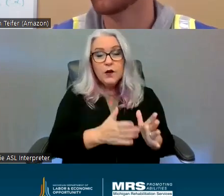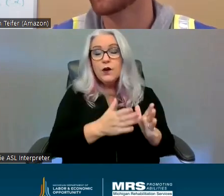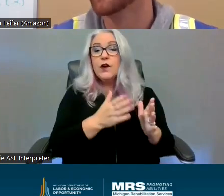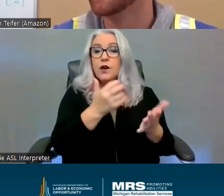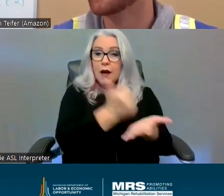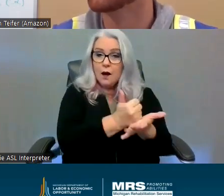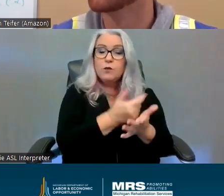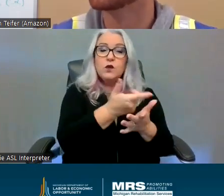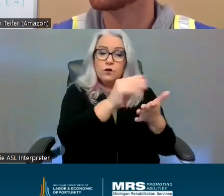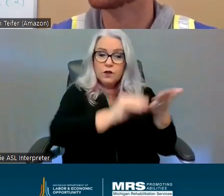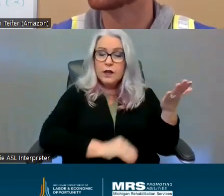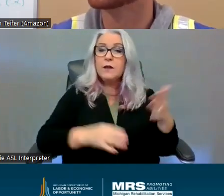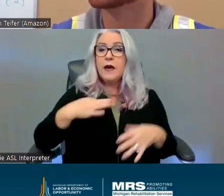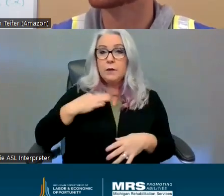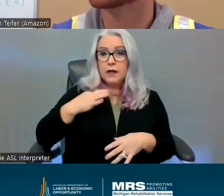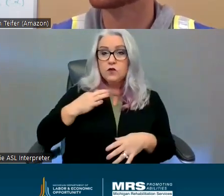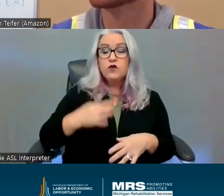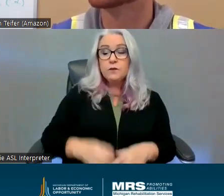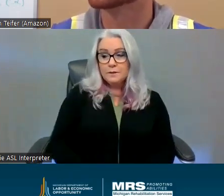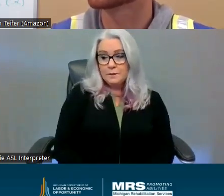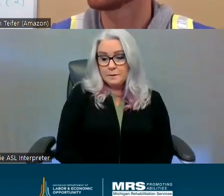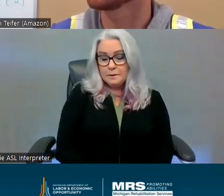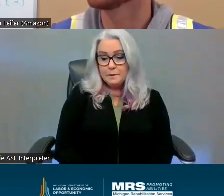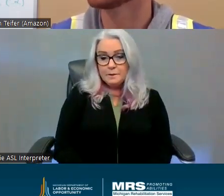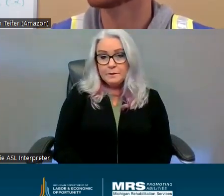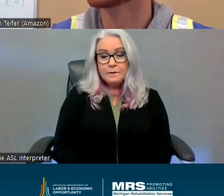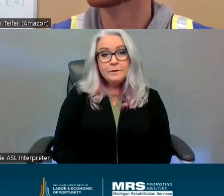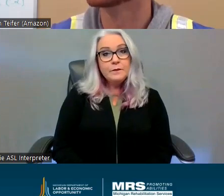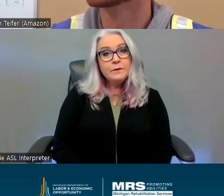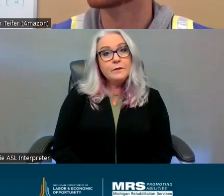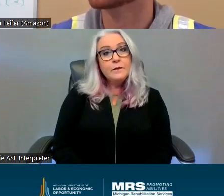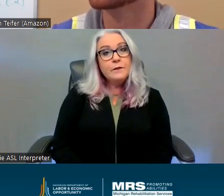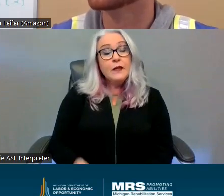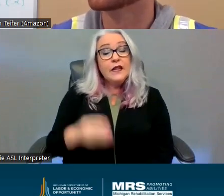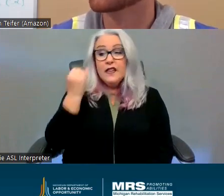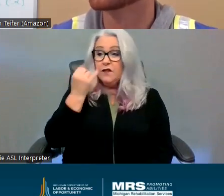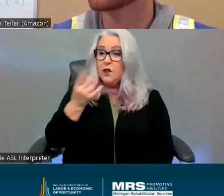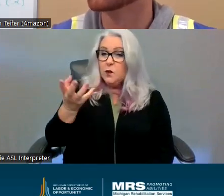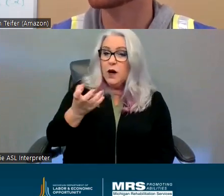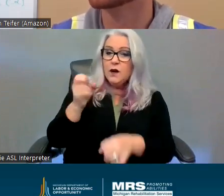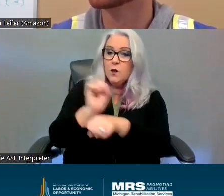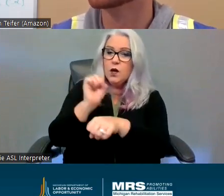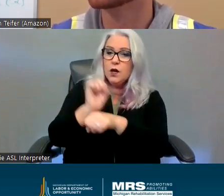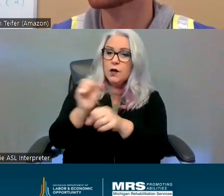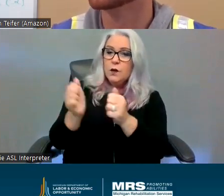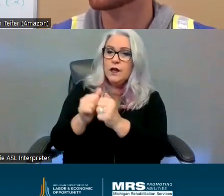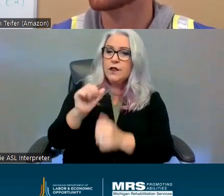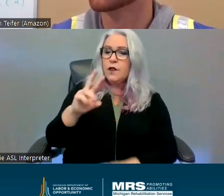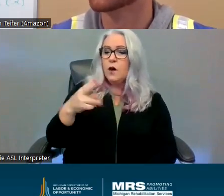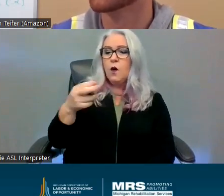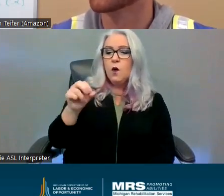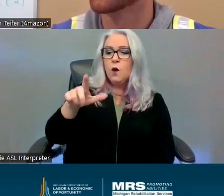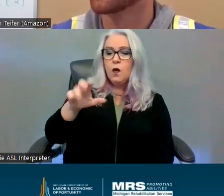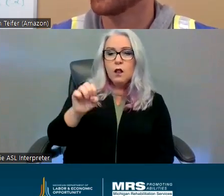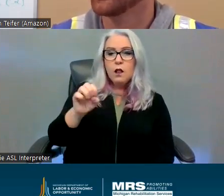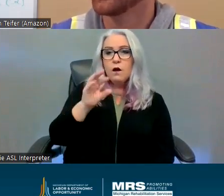site. Okay, thank you. And then if someone wants to work at Whole Foods, do they still apply through